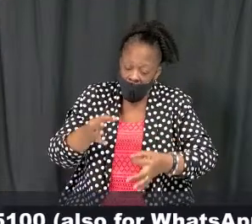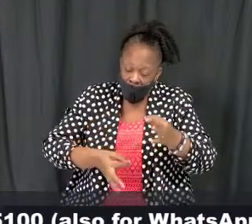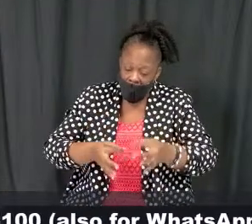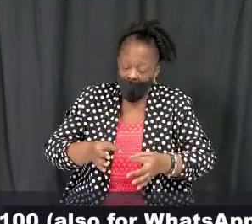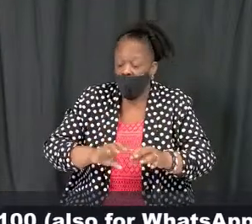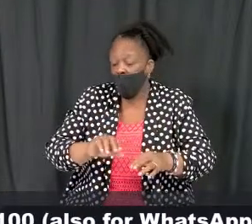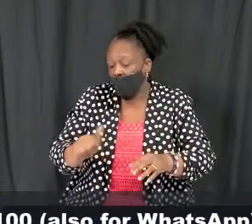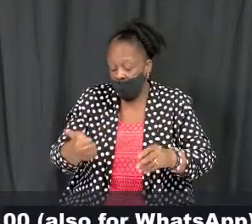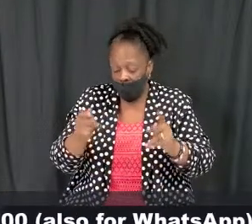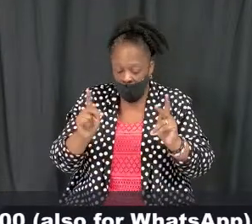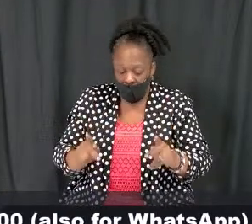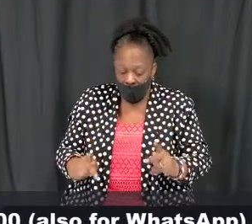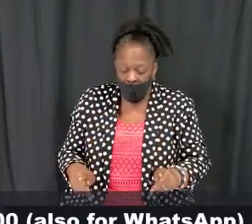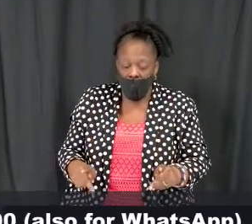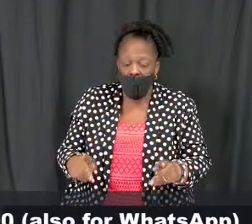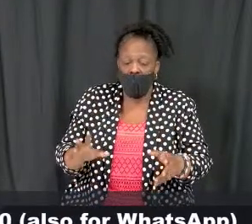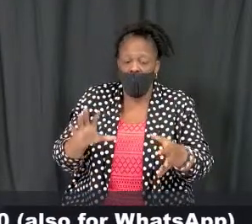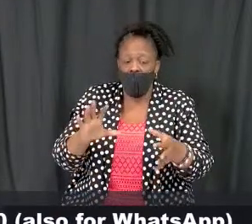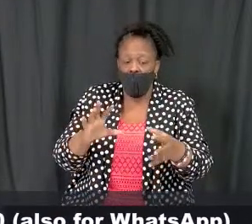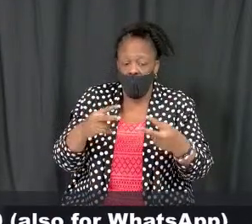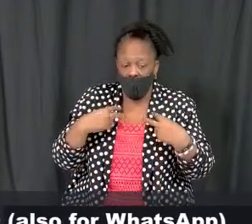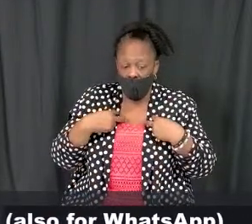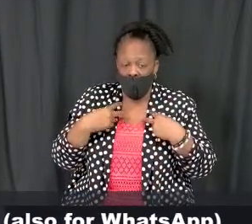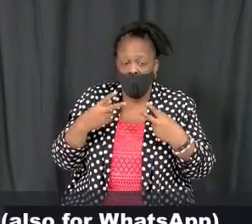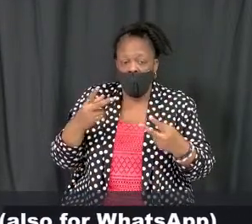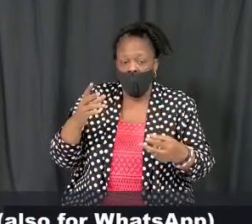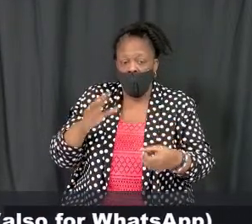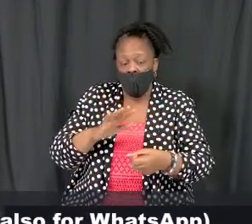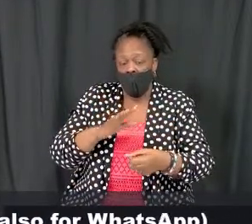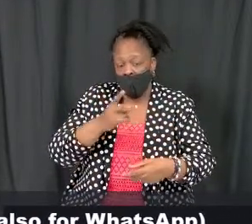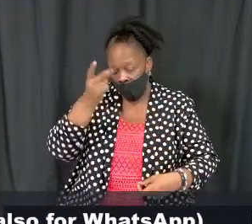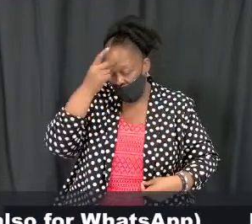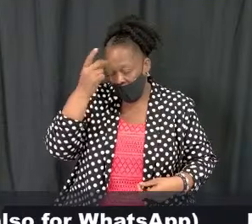that may come from this particular investigation.